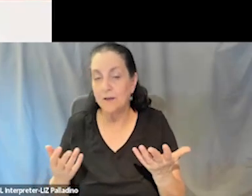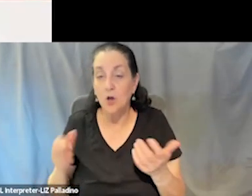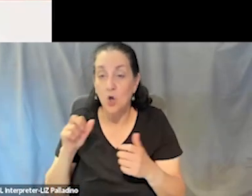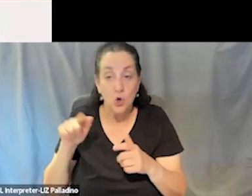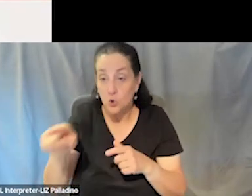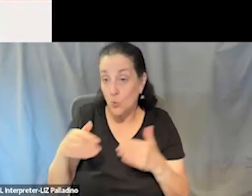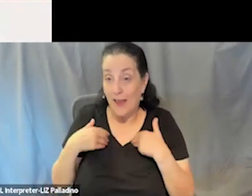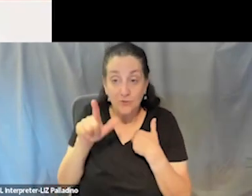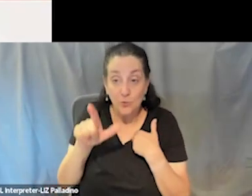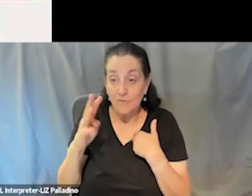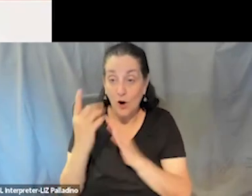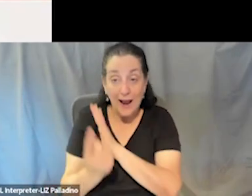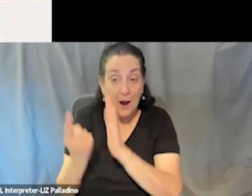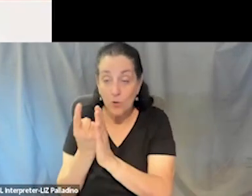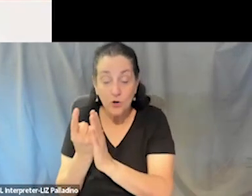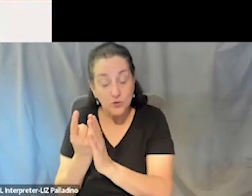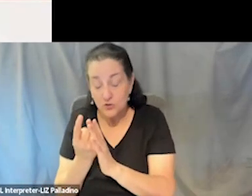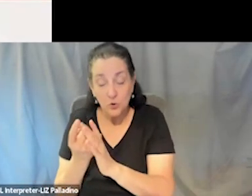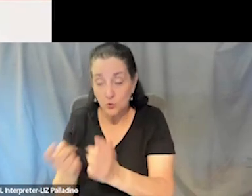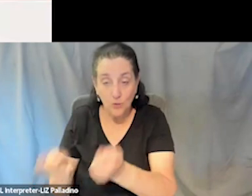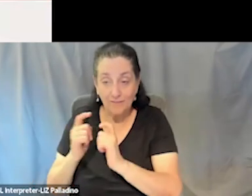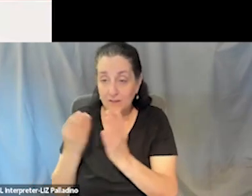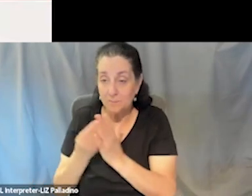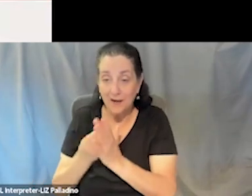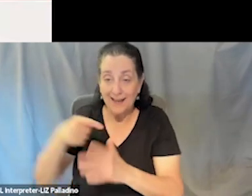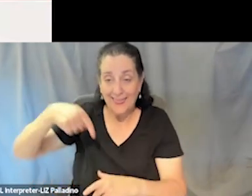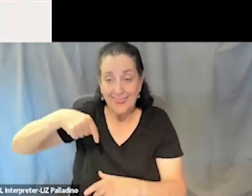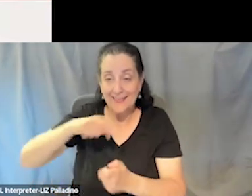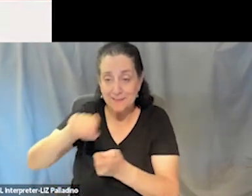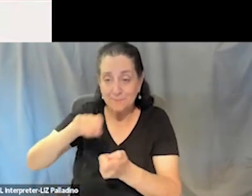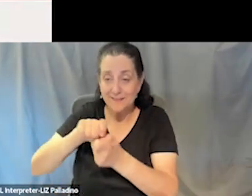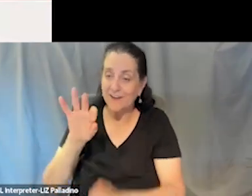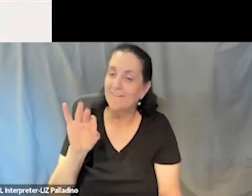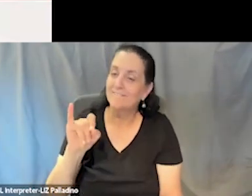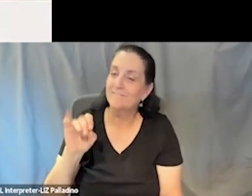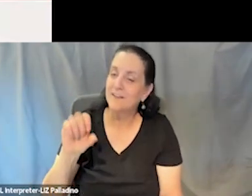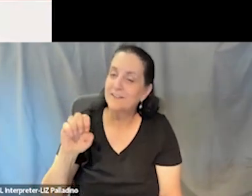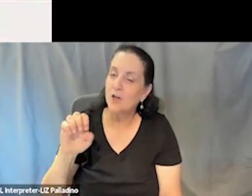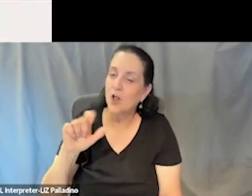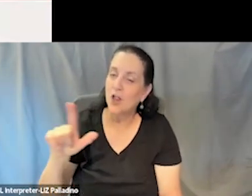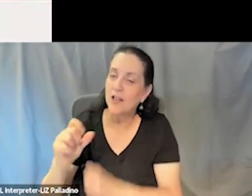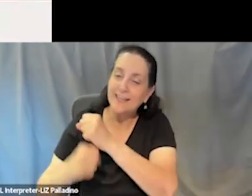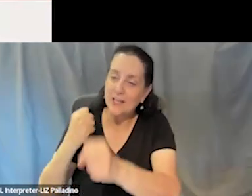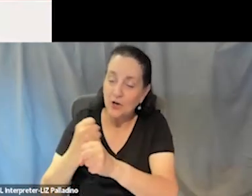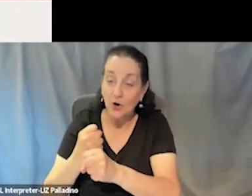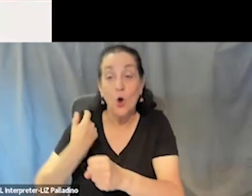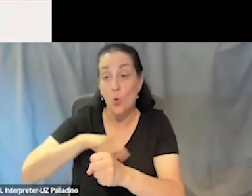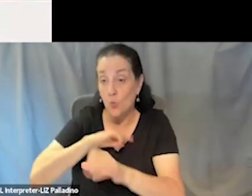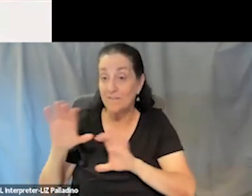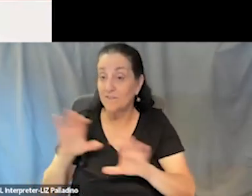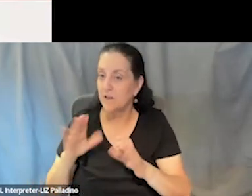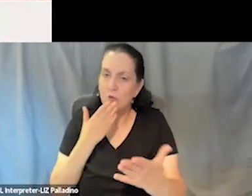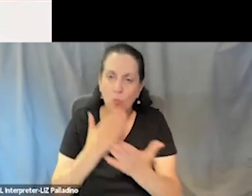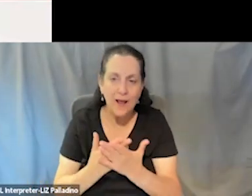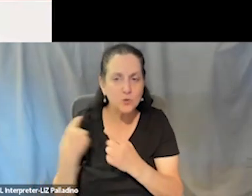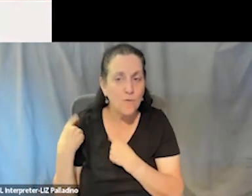24 hours left to give this fiscal year. You can update them on progress of the appeal so far. We've done so well. We're just a few dollars